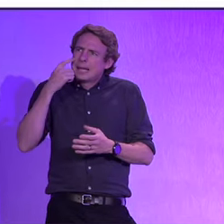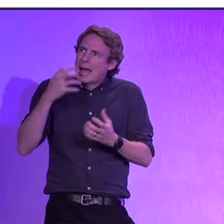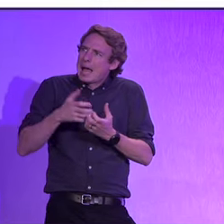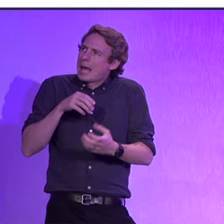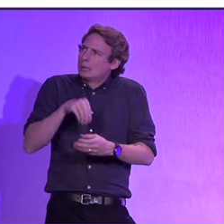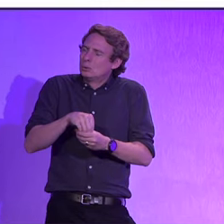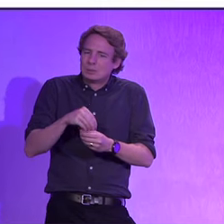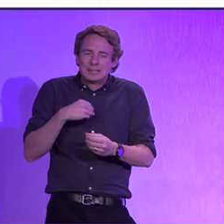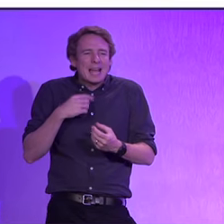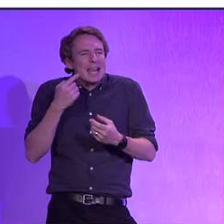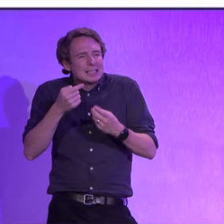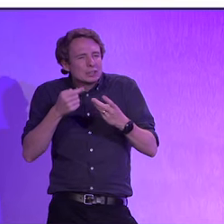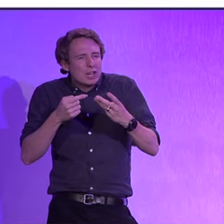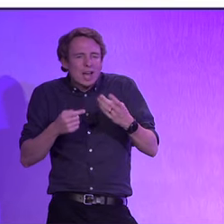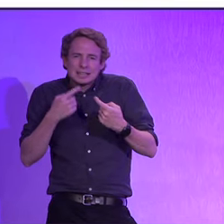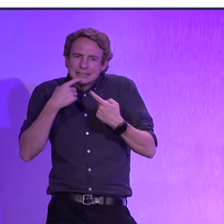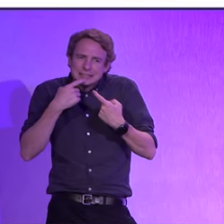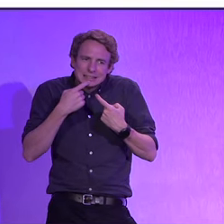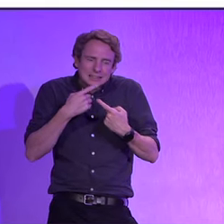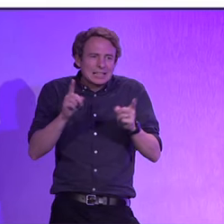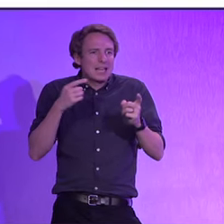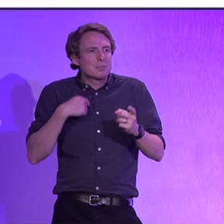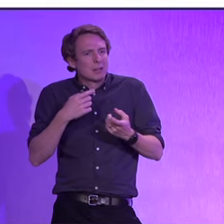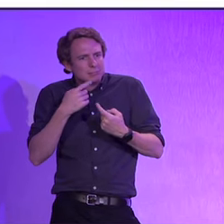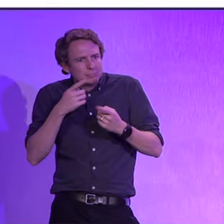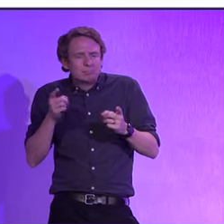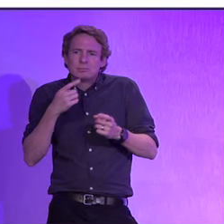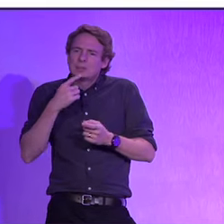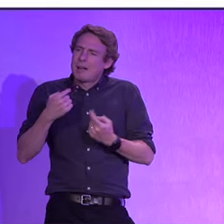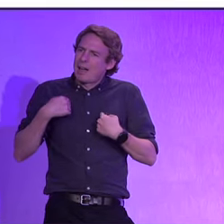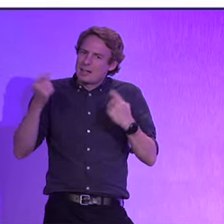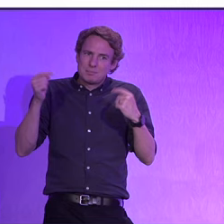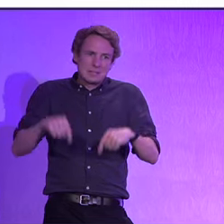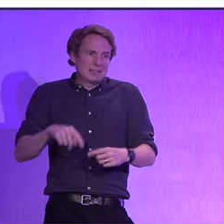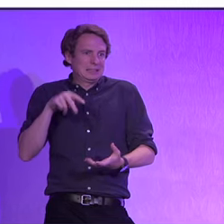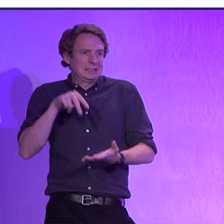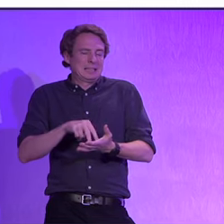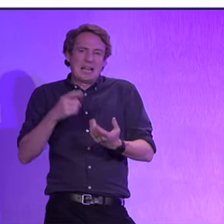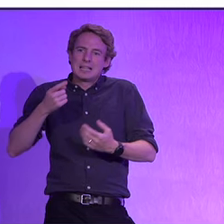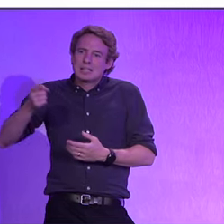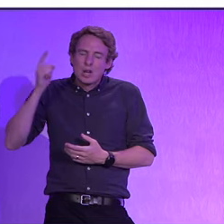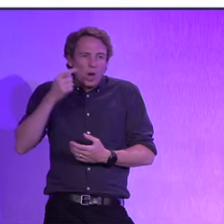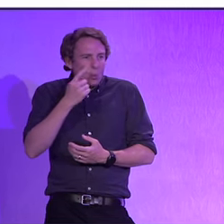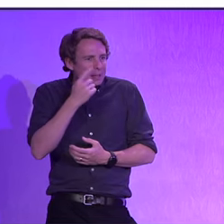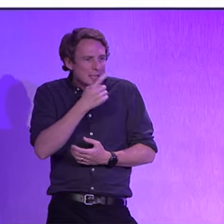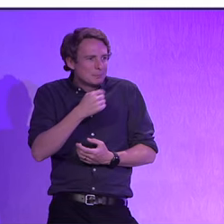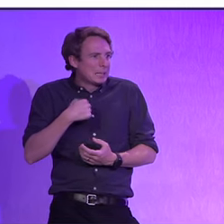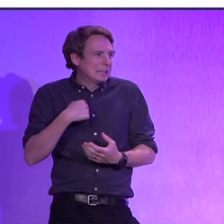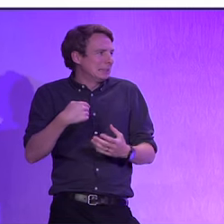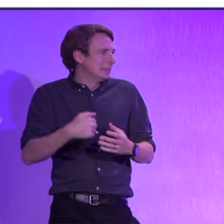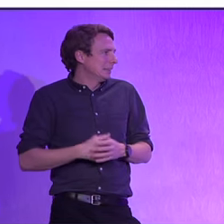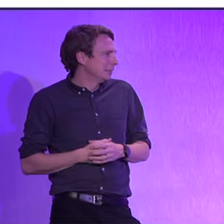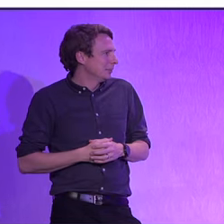define our place within it. Each line a statement, a declaration that amidst the vast universe, here I stand, by